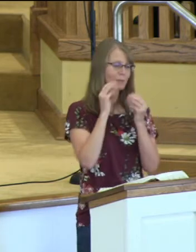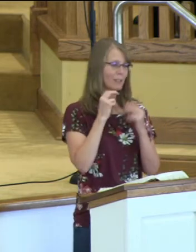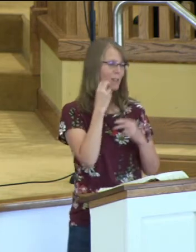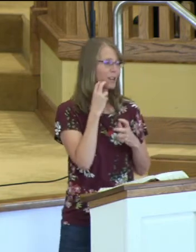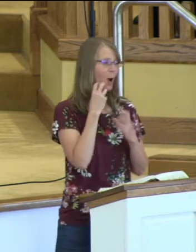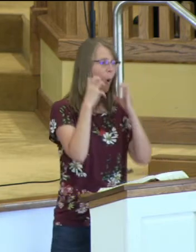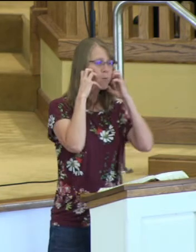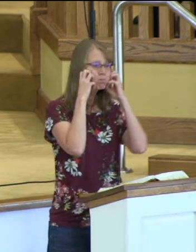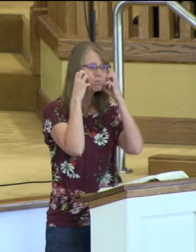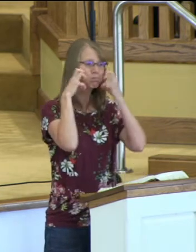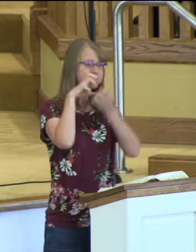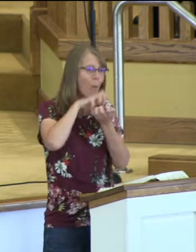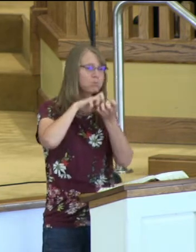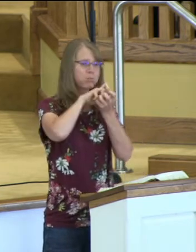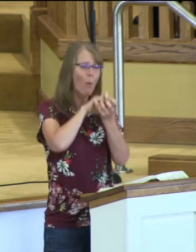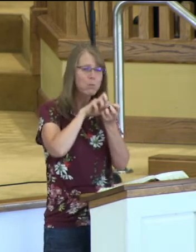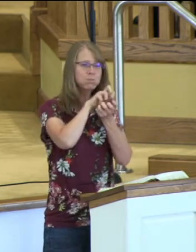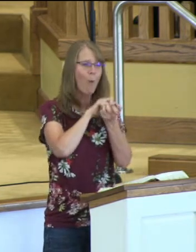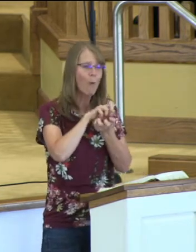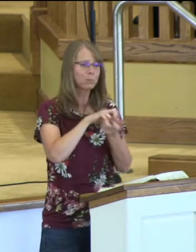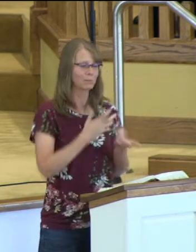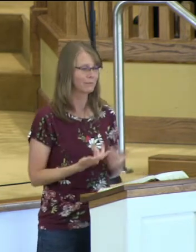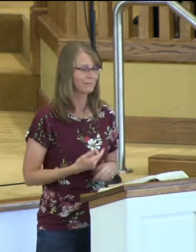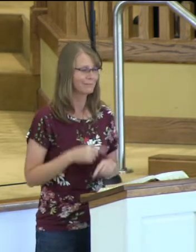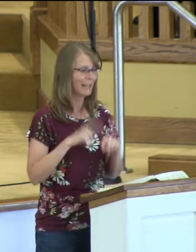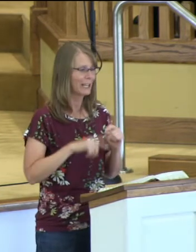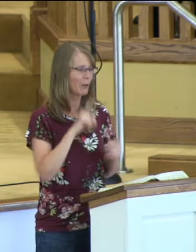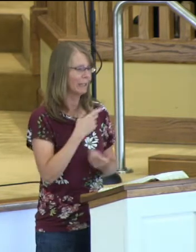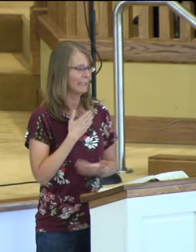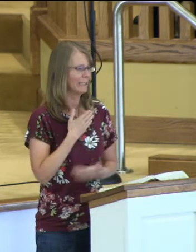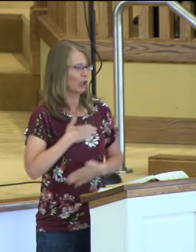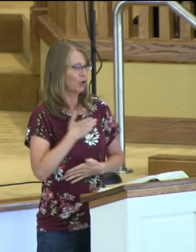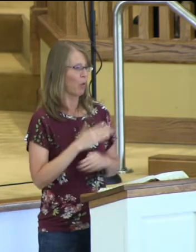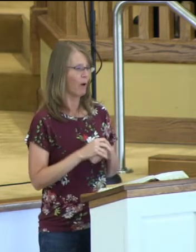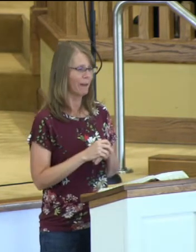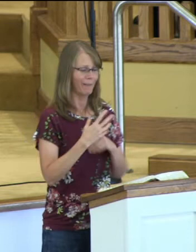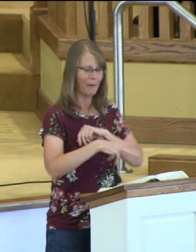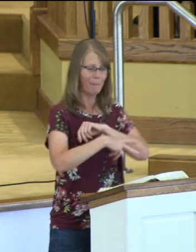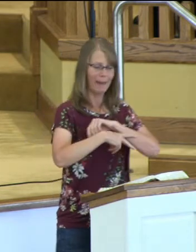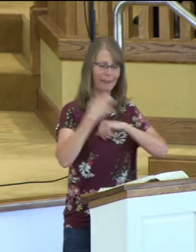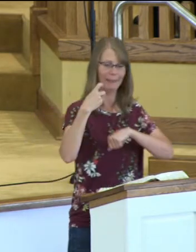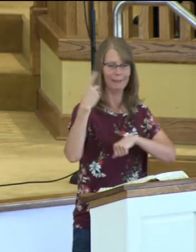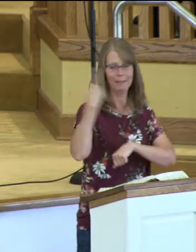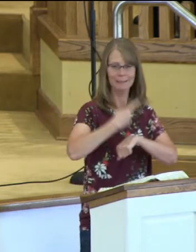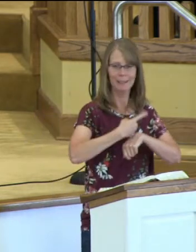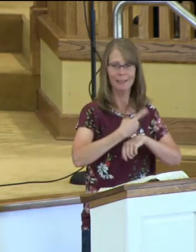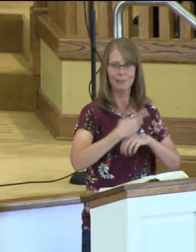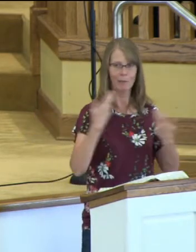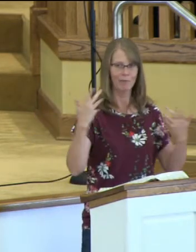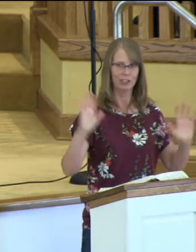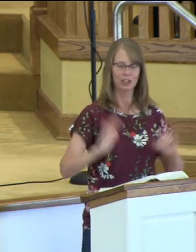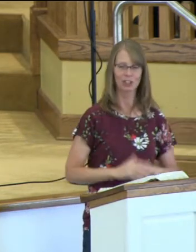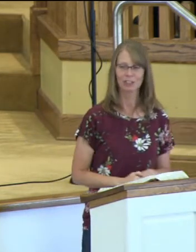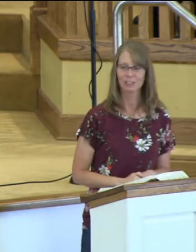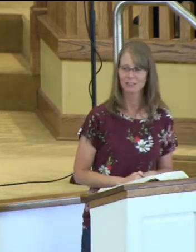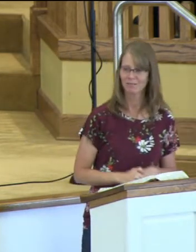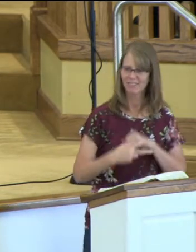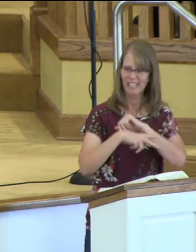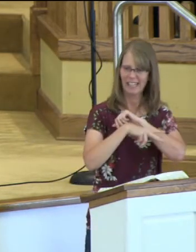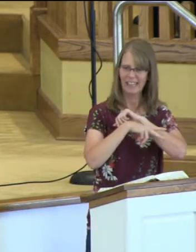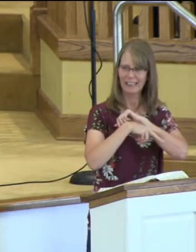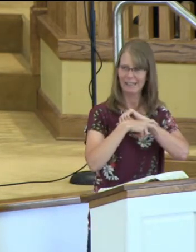was terrible. And my thieving days were over after that. All right. Is thieving a